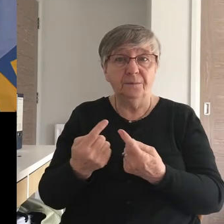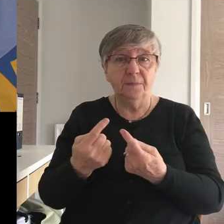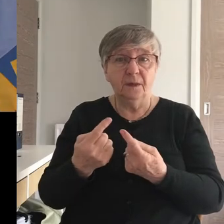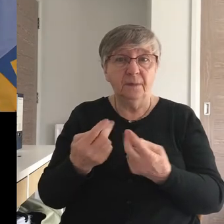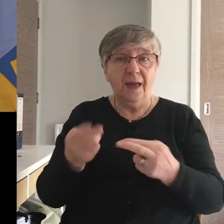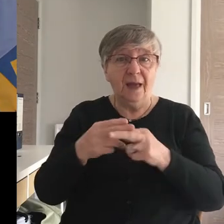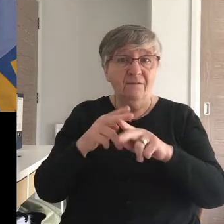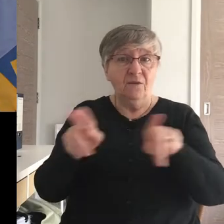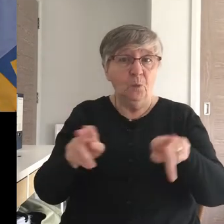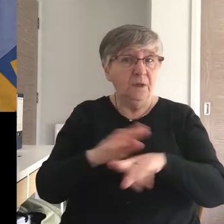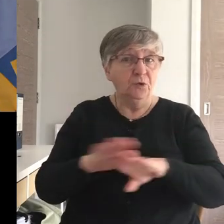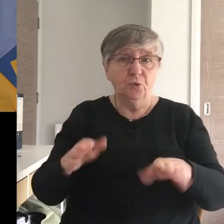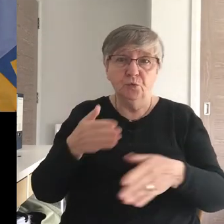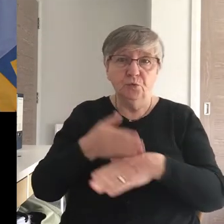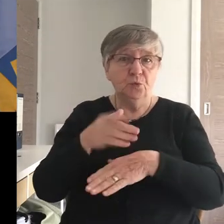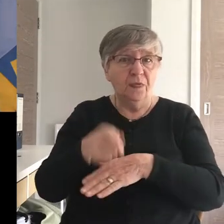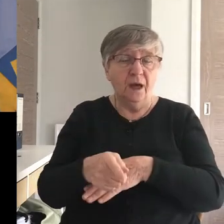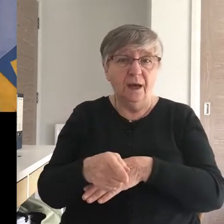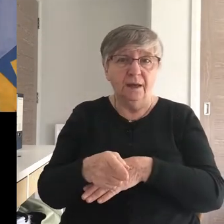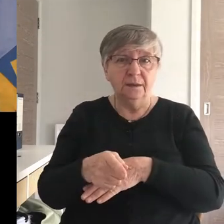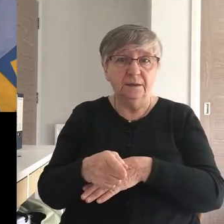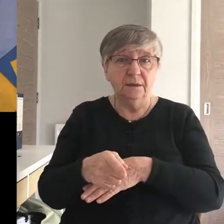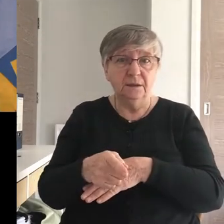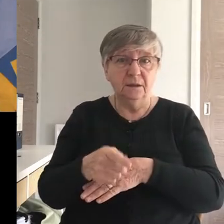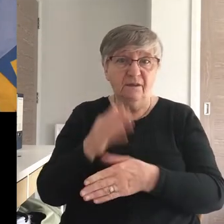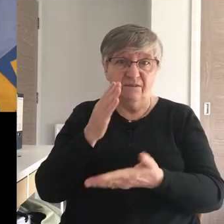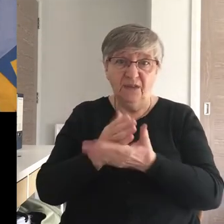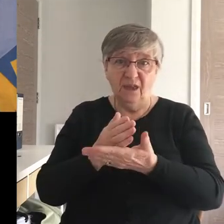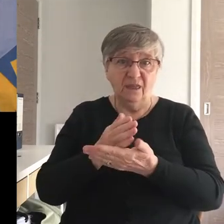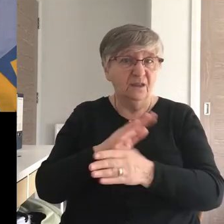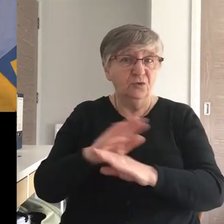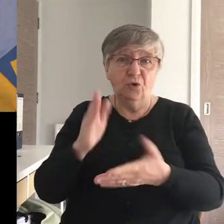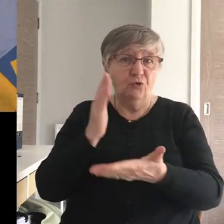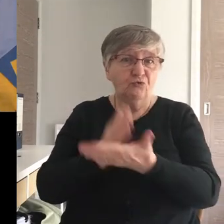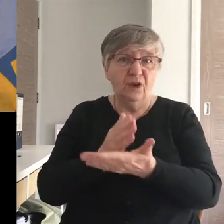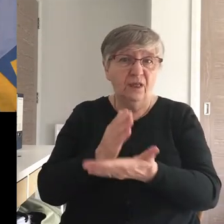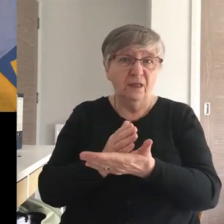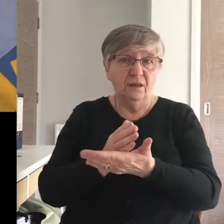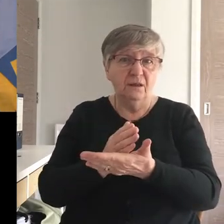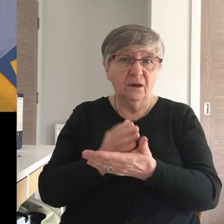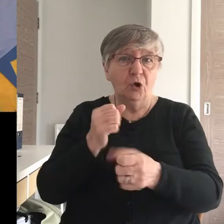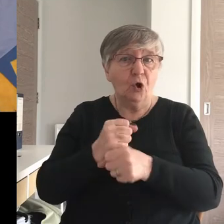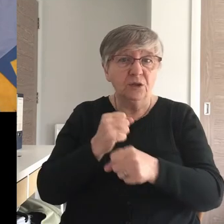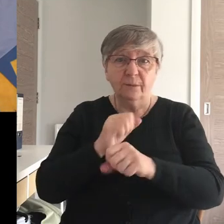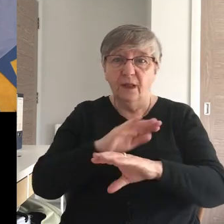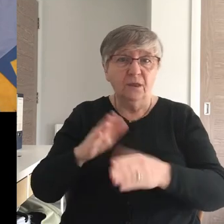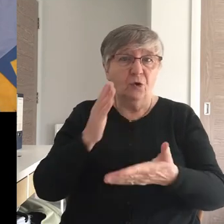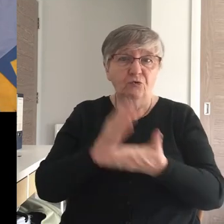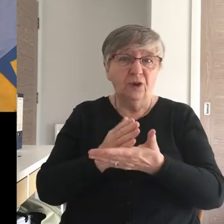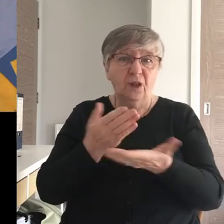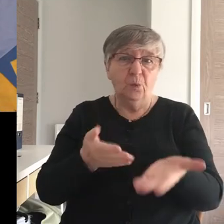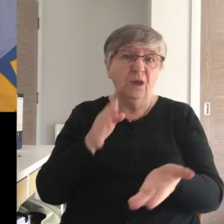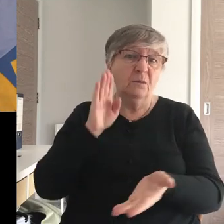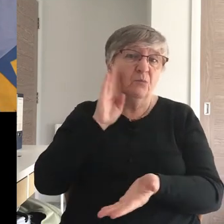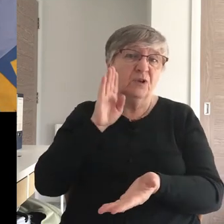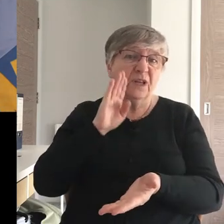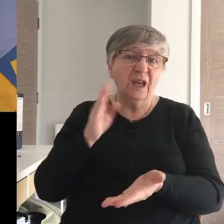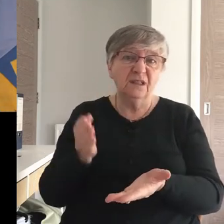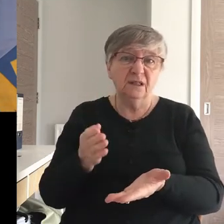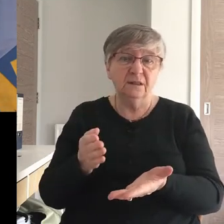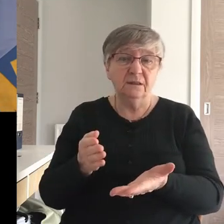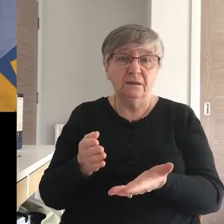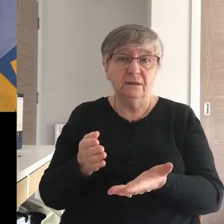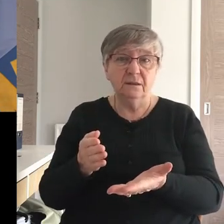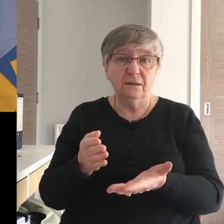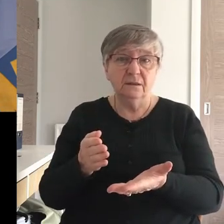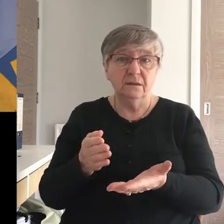we do so, says James in these verses, our faith is not real. The gospel is not real. We are playing at rather than